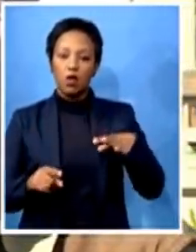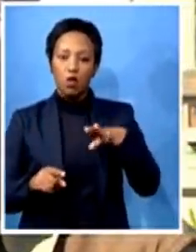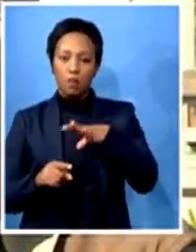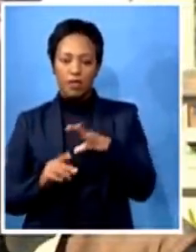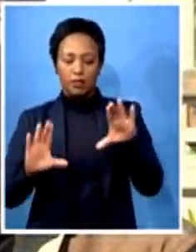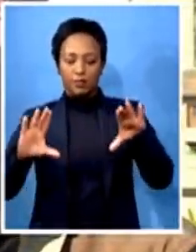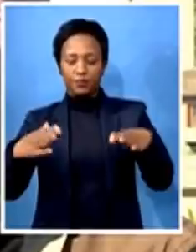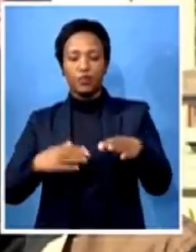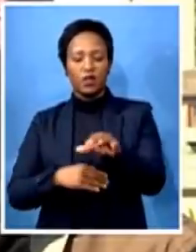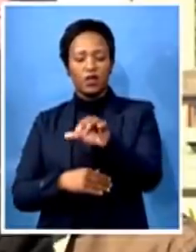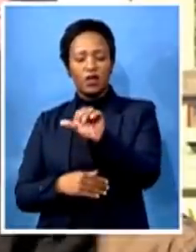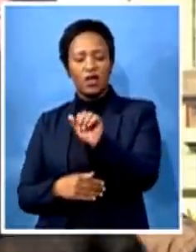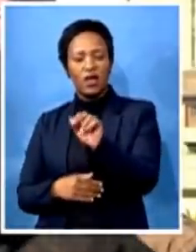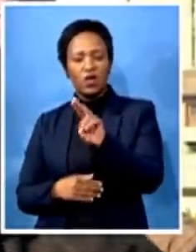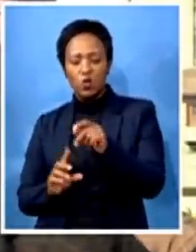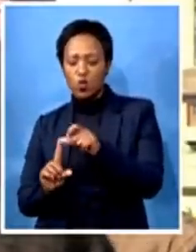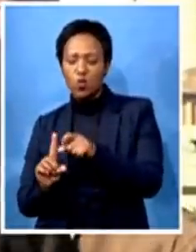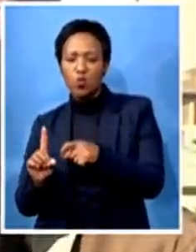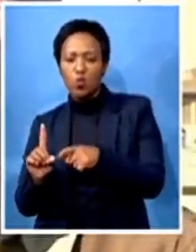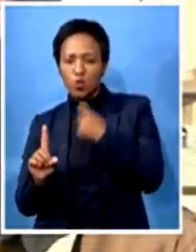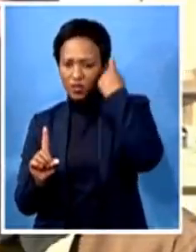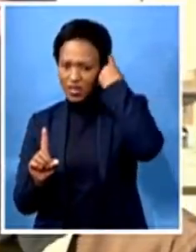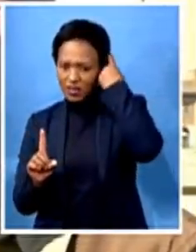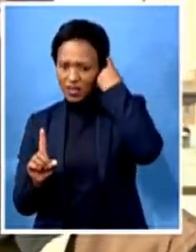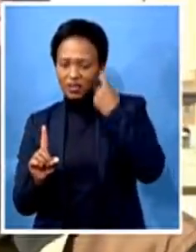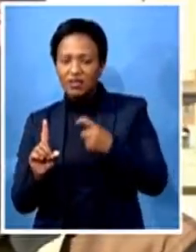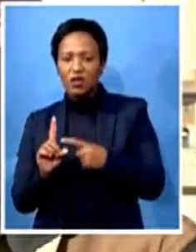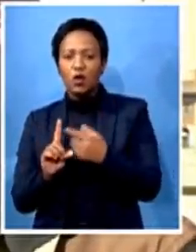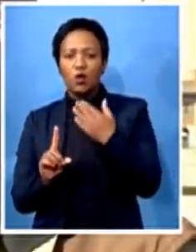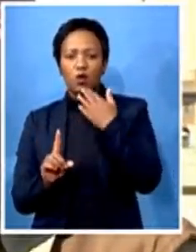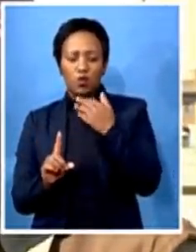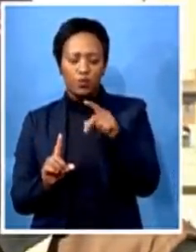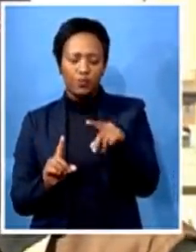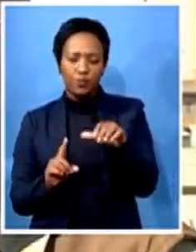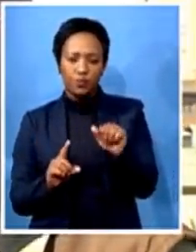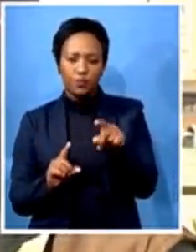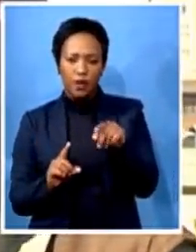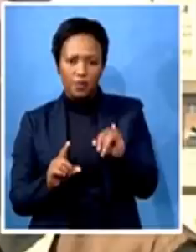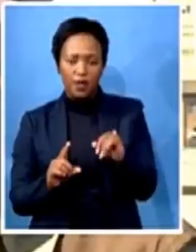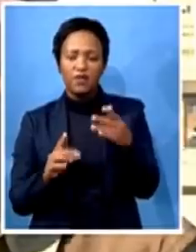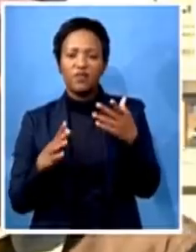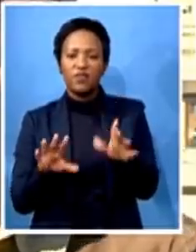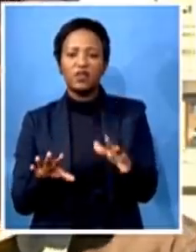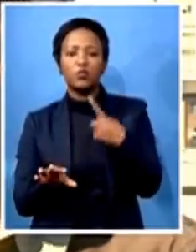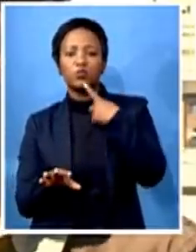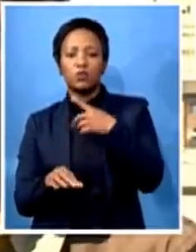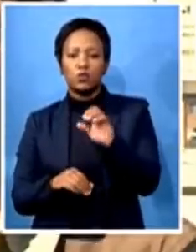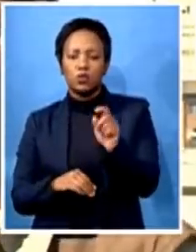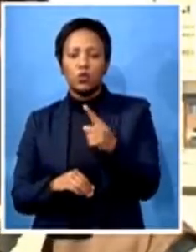Secretariat Chair Faki, who actually indicated that Zimbabwe